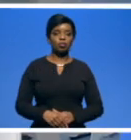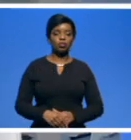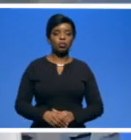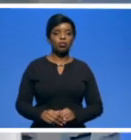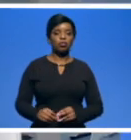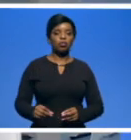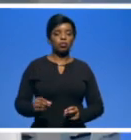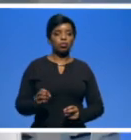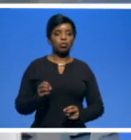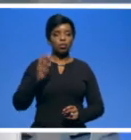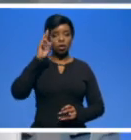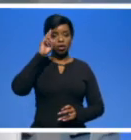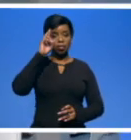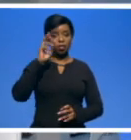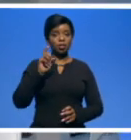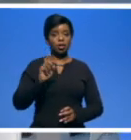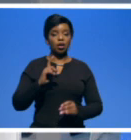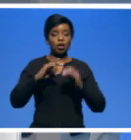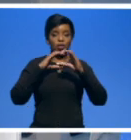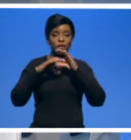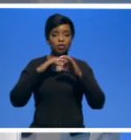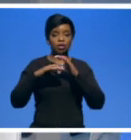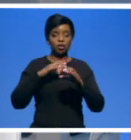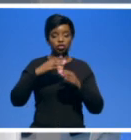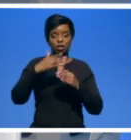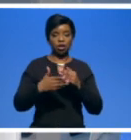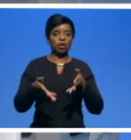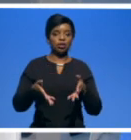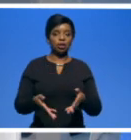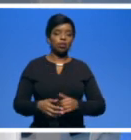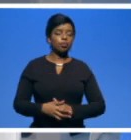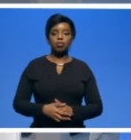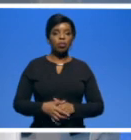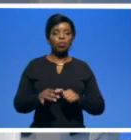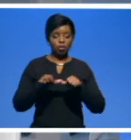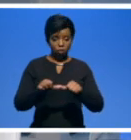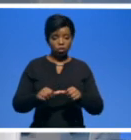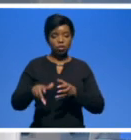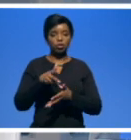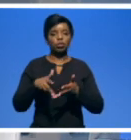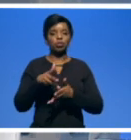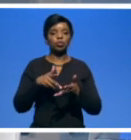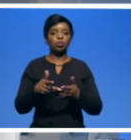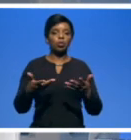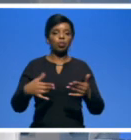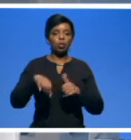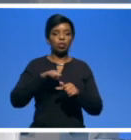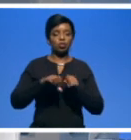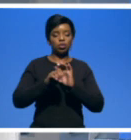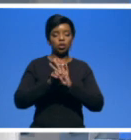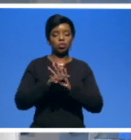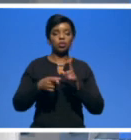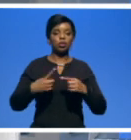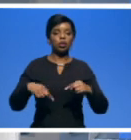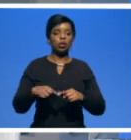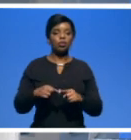the conversation does not end here. Let's continue talking in and out of our social media platform. Visit the